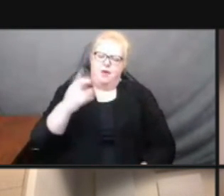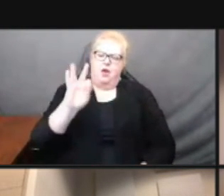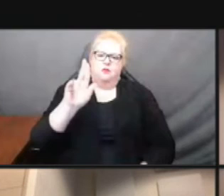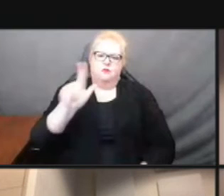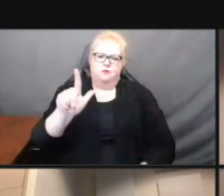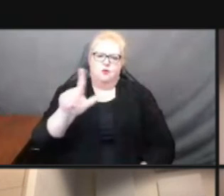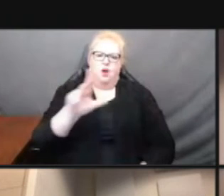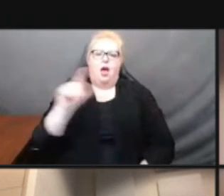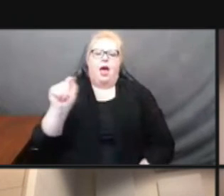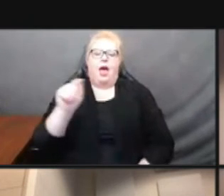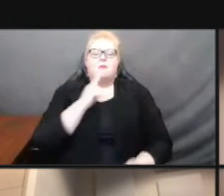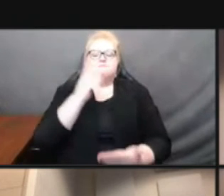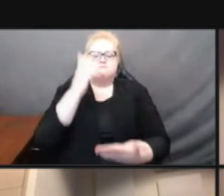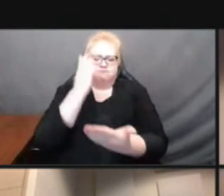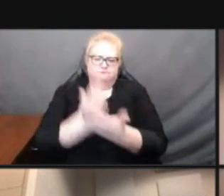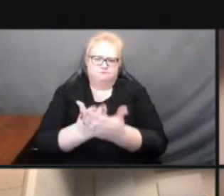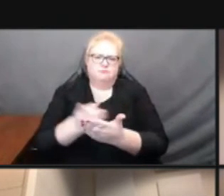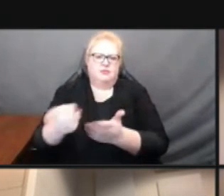our chief,